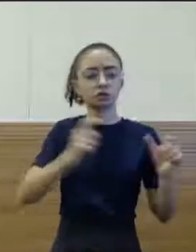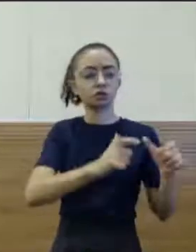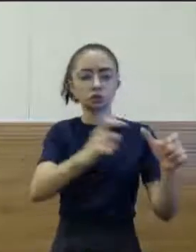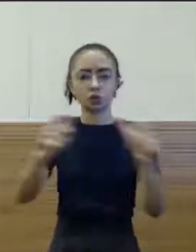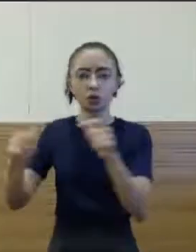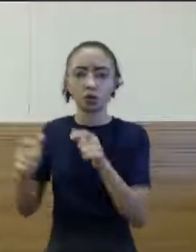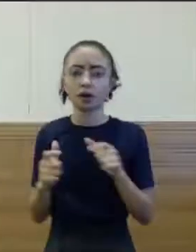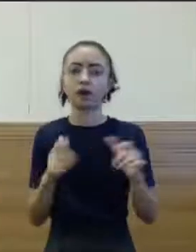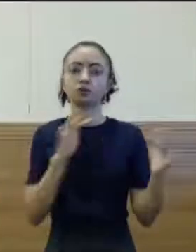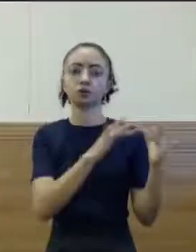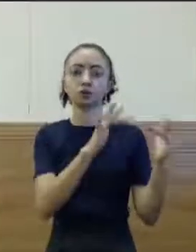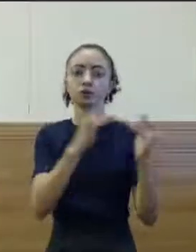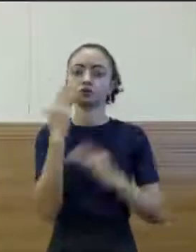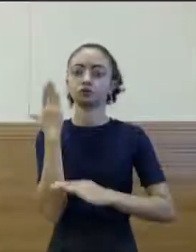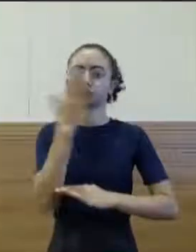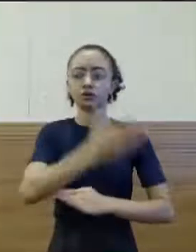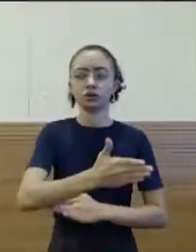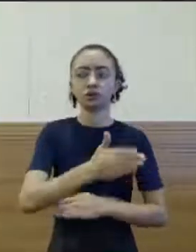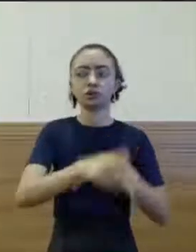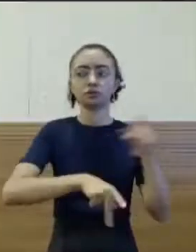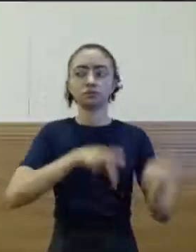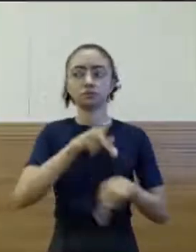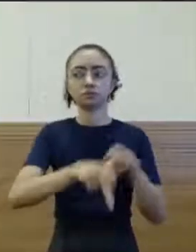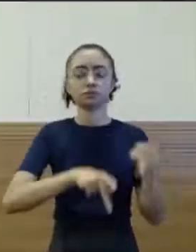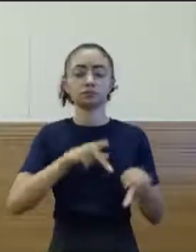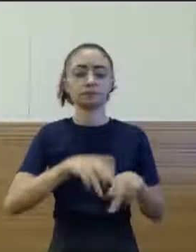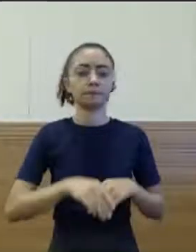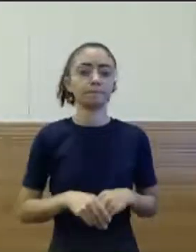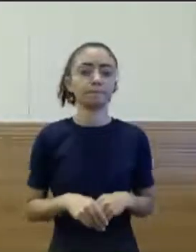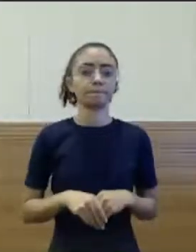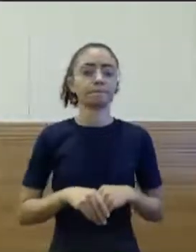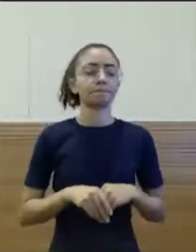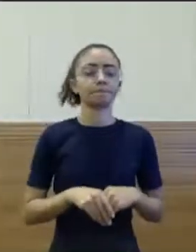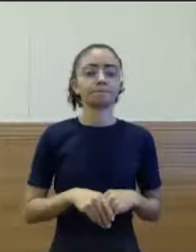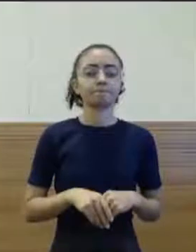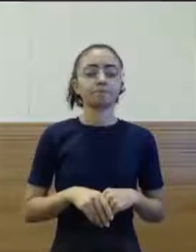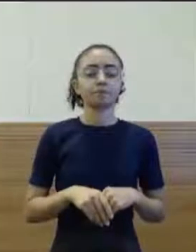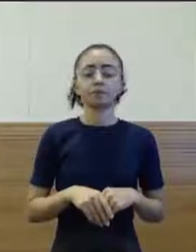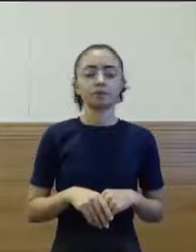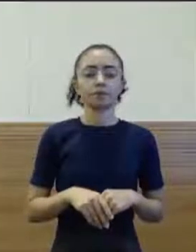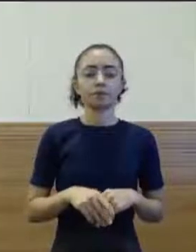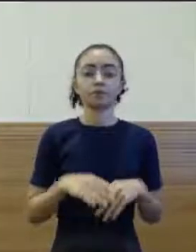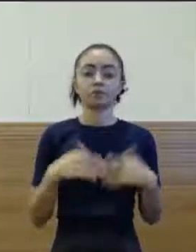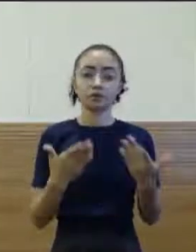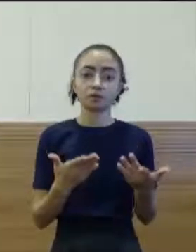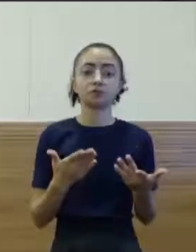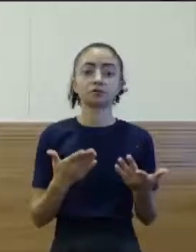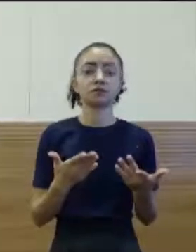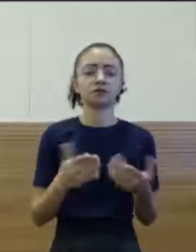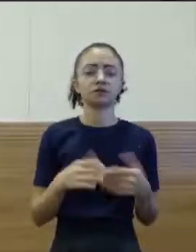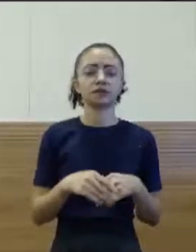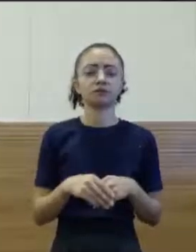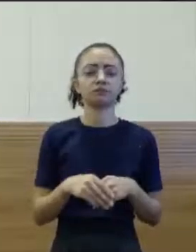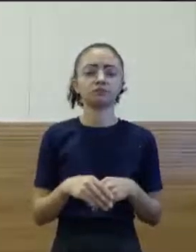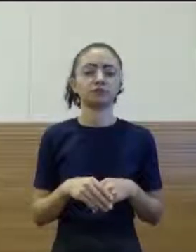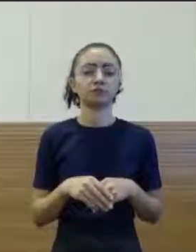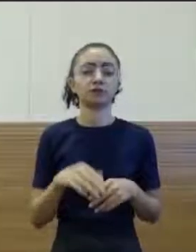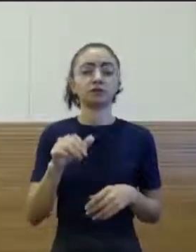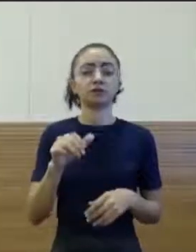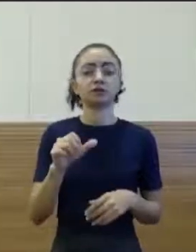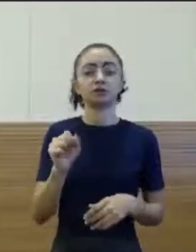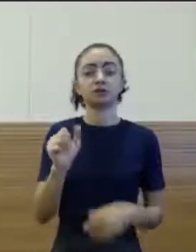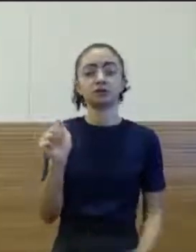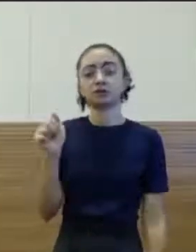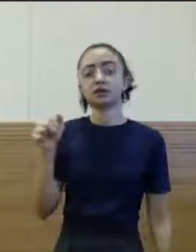the spaces where you have direct relationship with the population, you can share messages from our sanitary guidelines